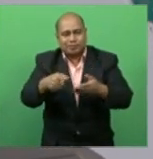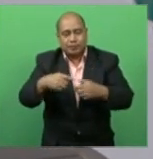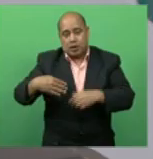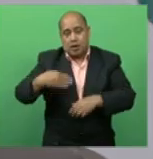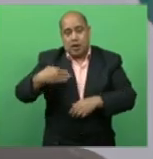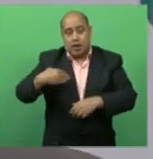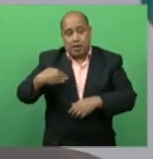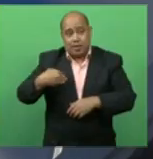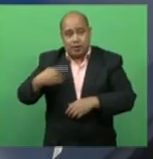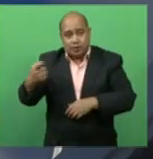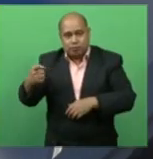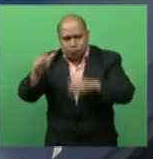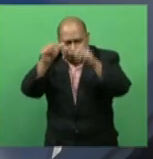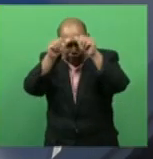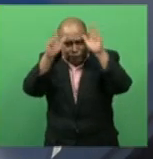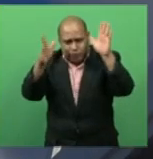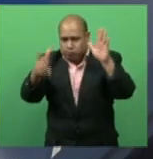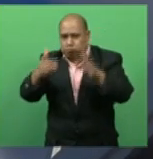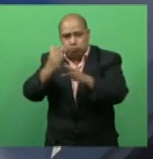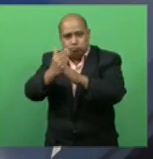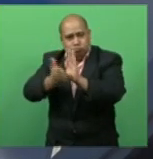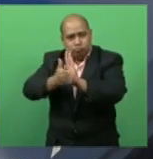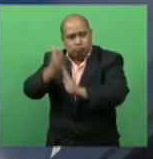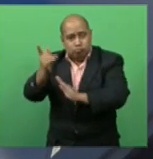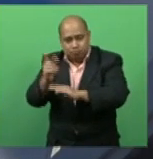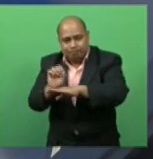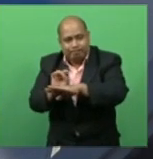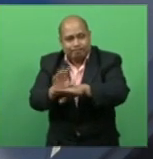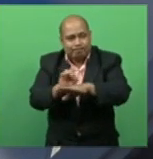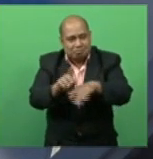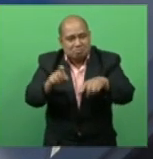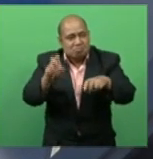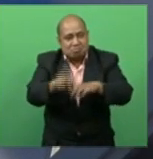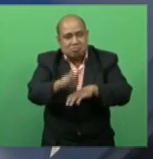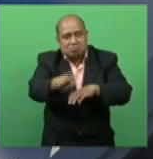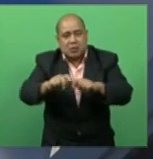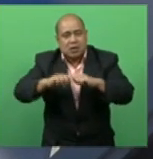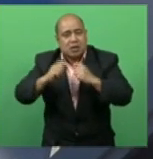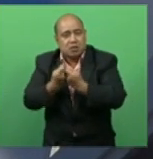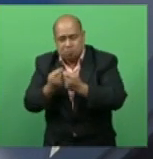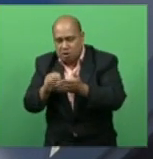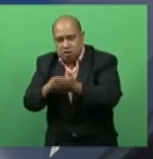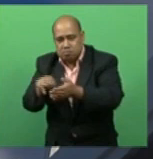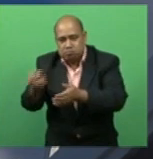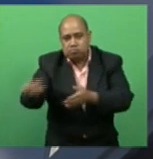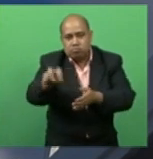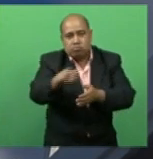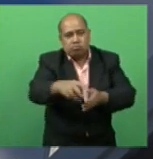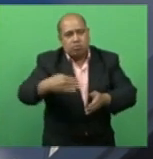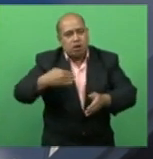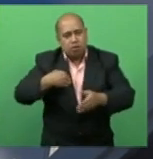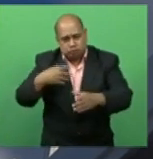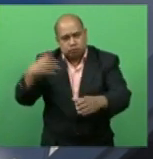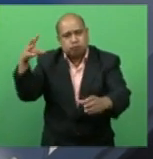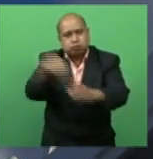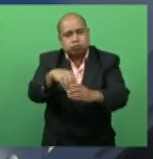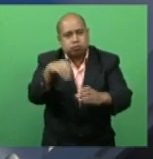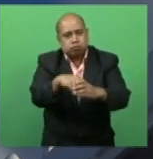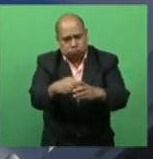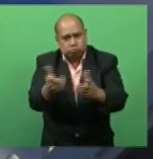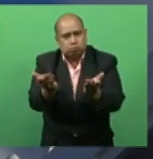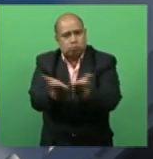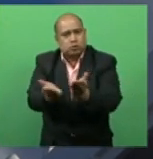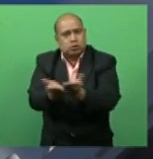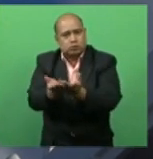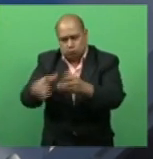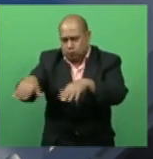fever clinics and mobile medical teams. The Prime Minister highlighted their efforts alongside their colleagues helping